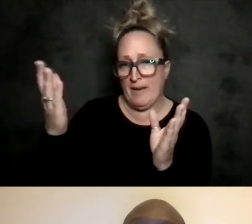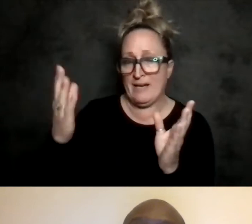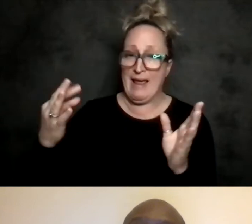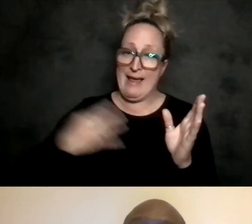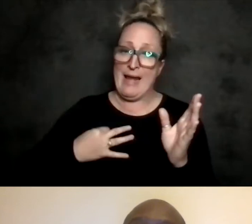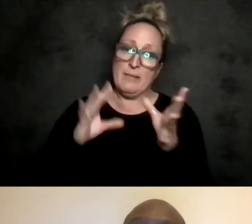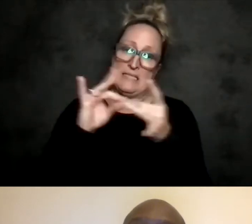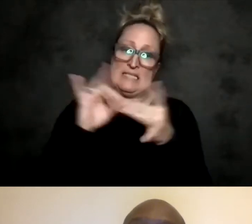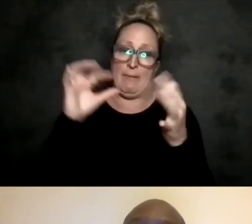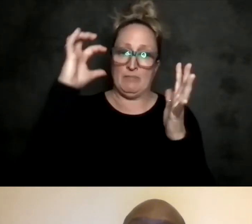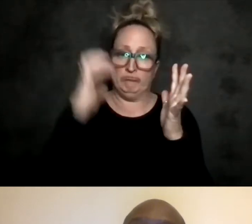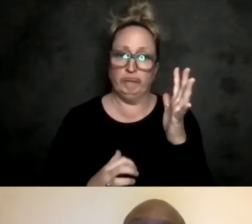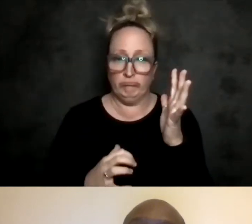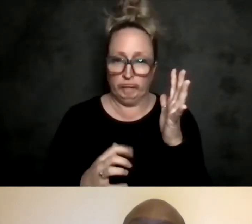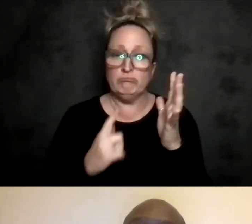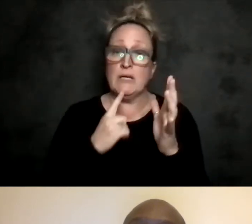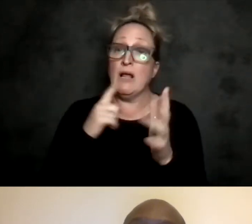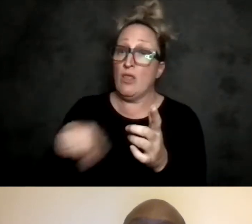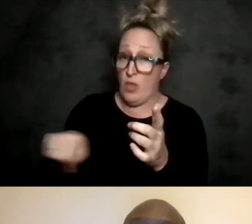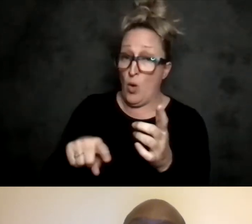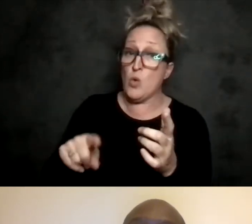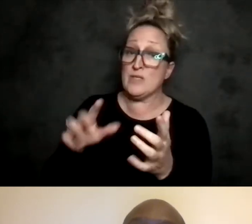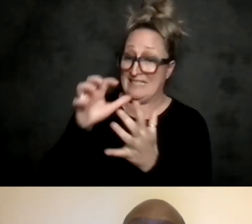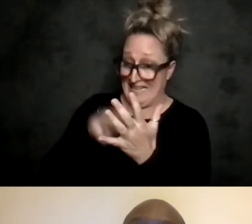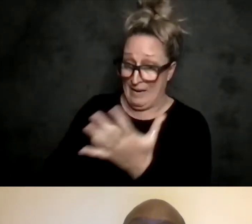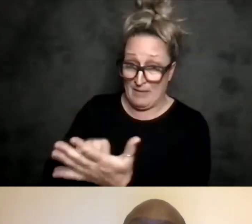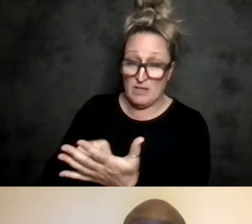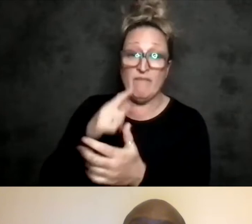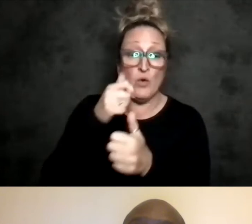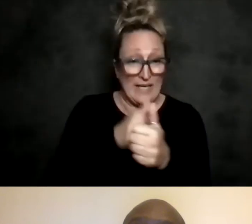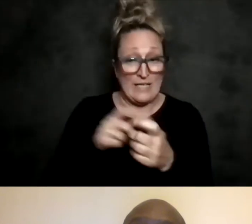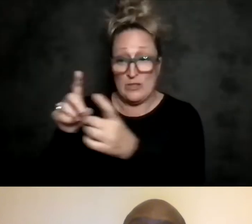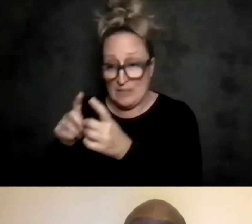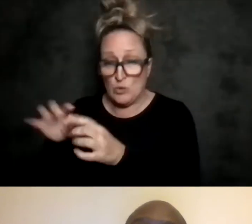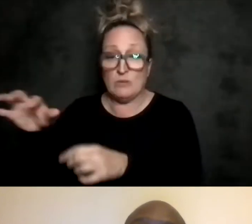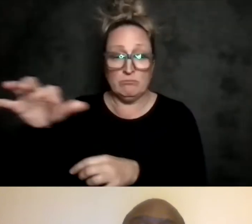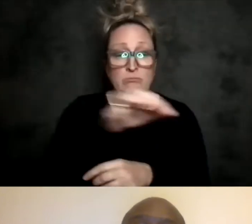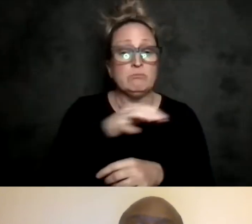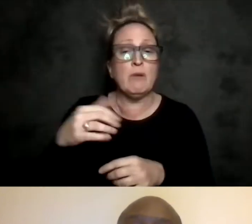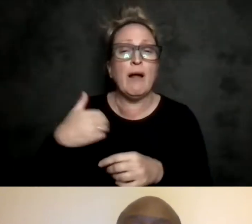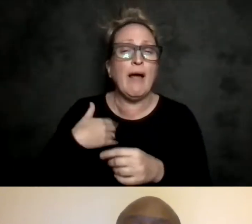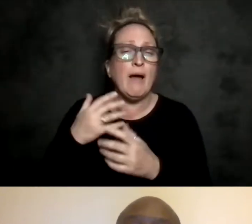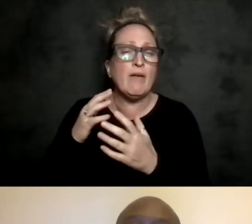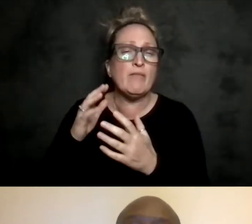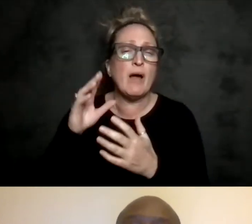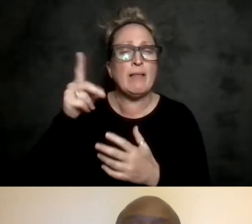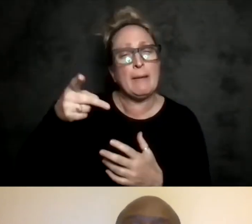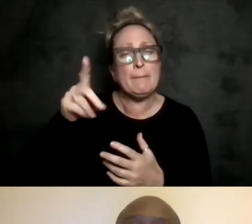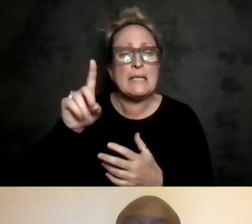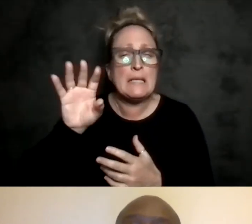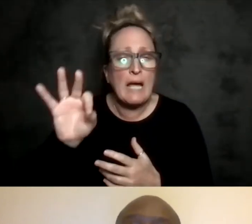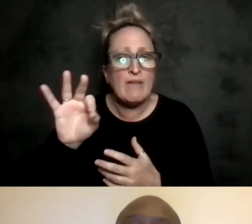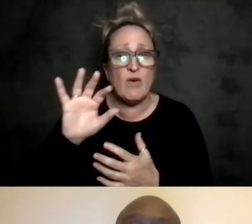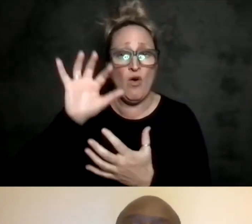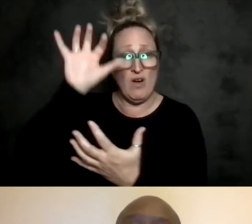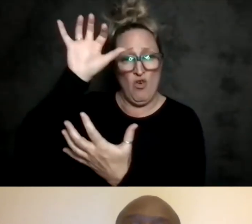candidate statement. We will then take those candidate statements and for each district create essentially a PDF of